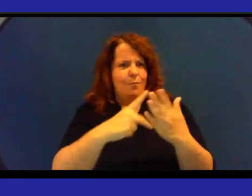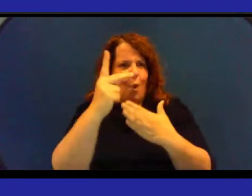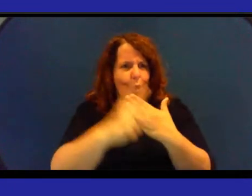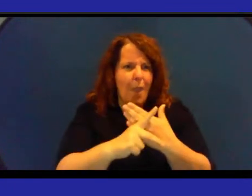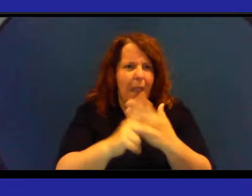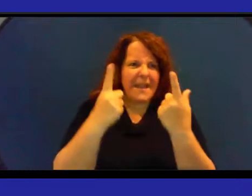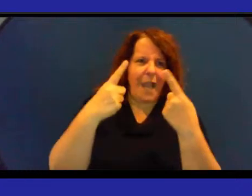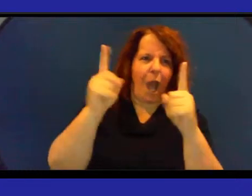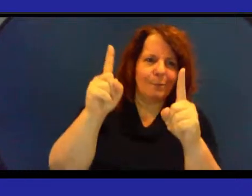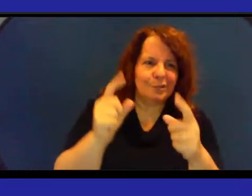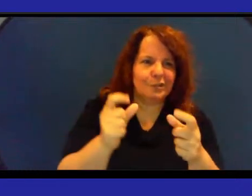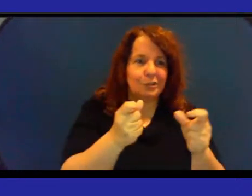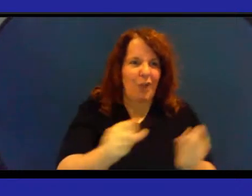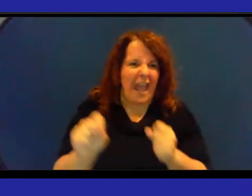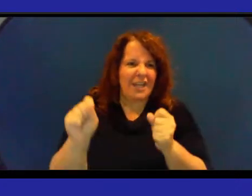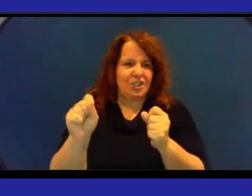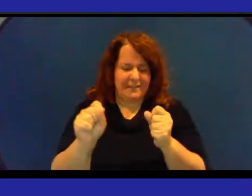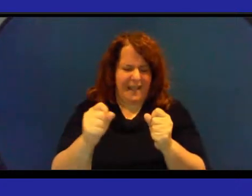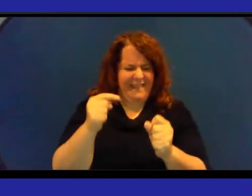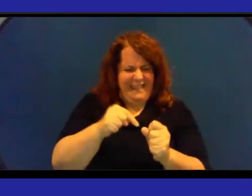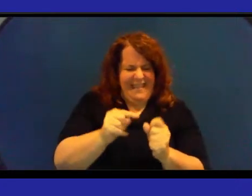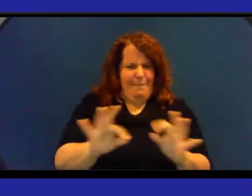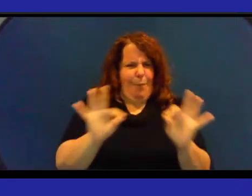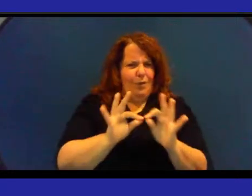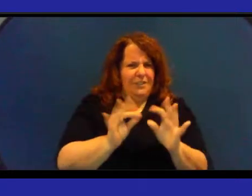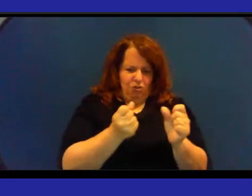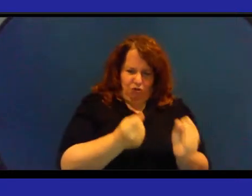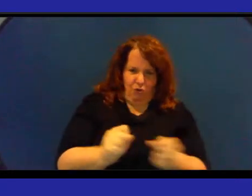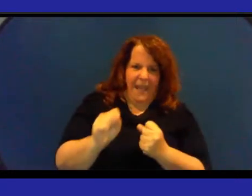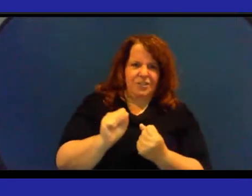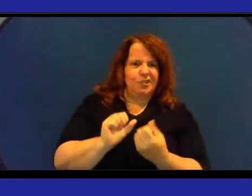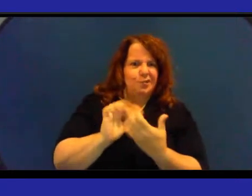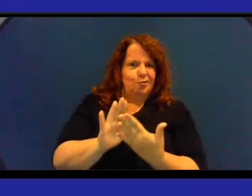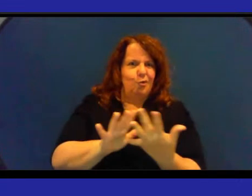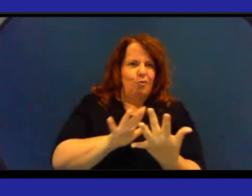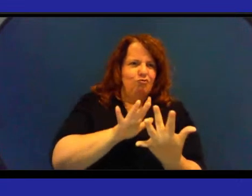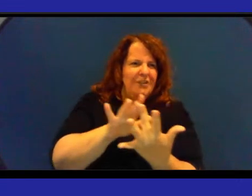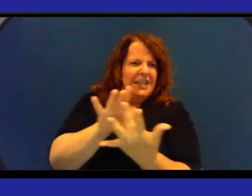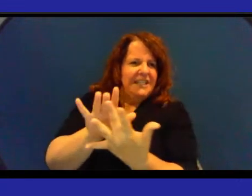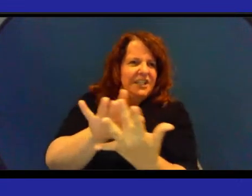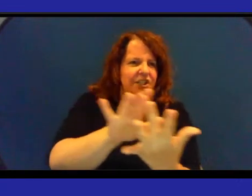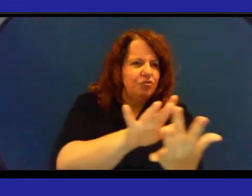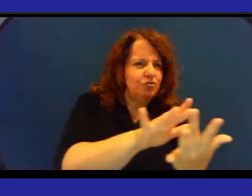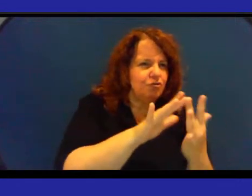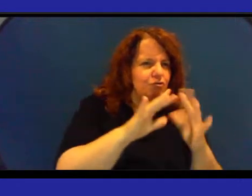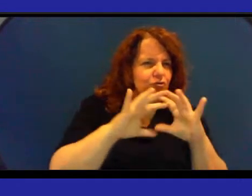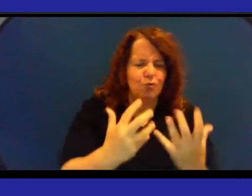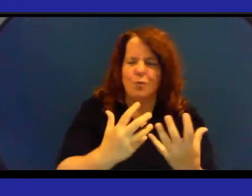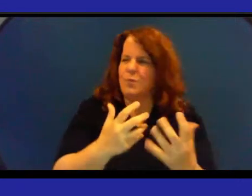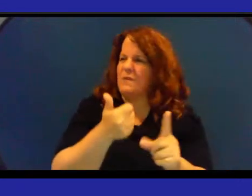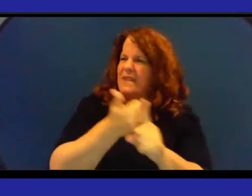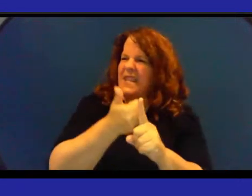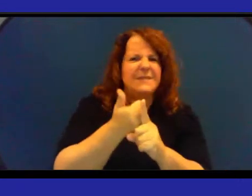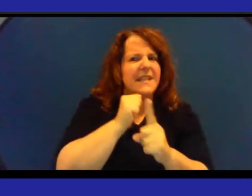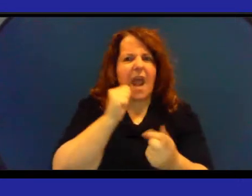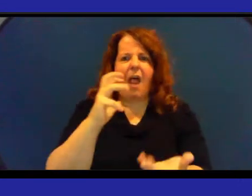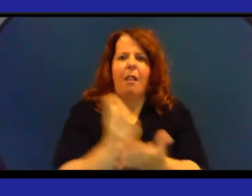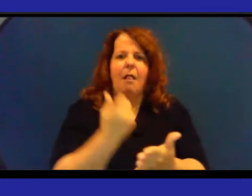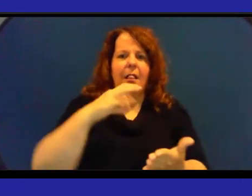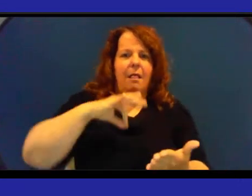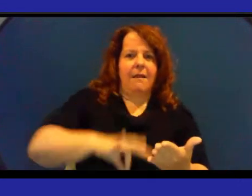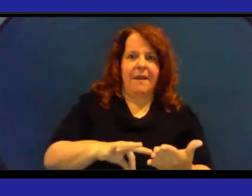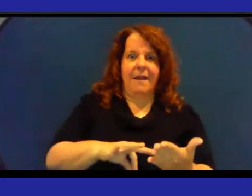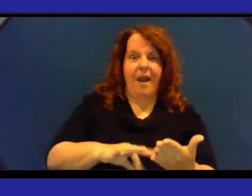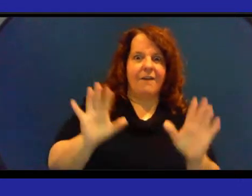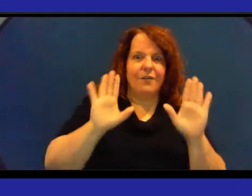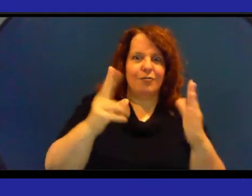strategies, particularly I think the strategies that you're using to outreach groups that may not be taking advantage of the great programs that